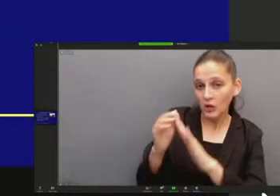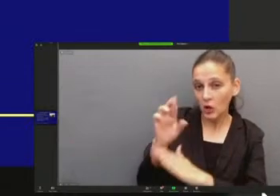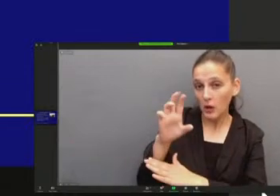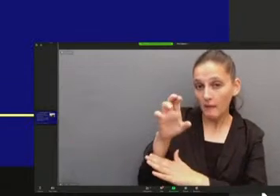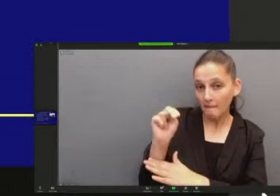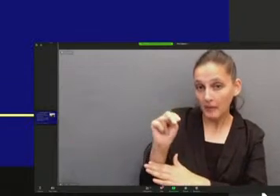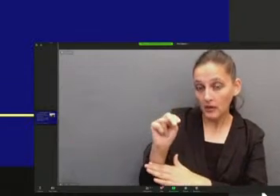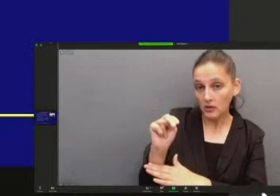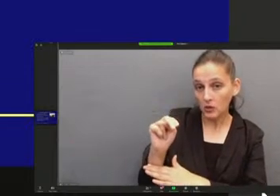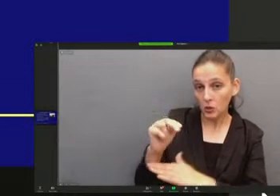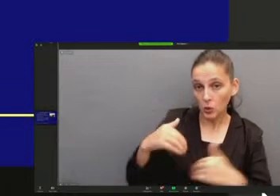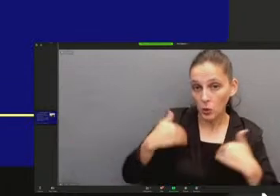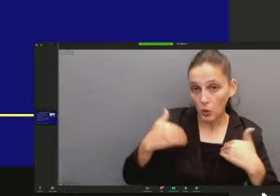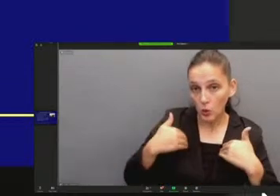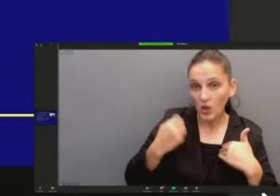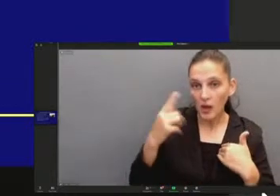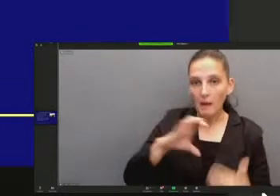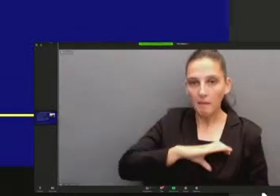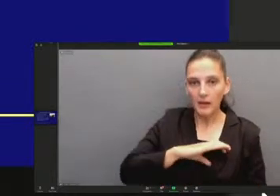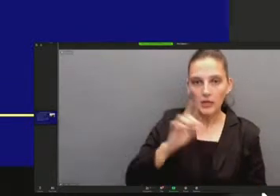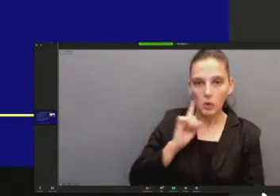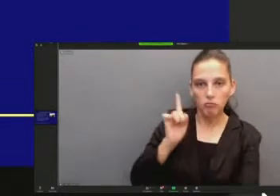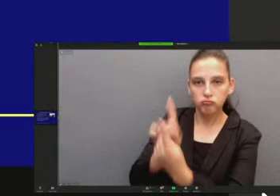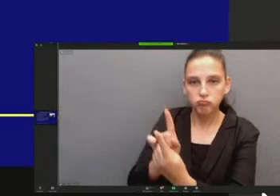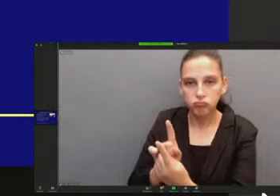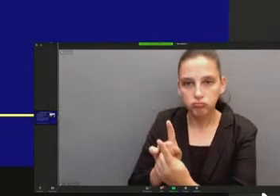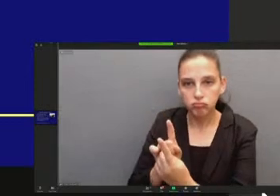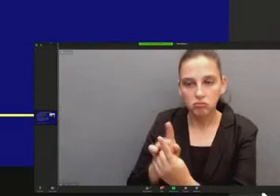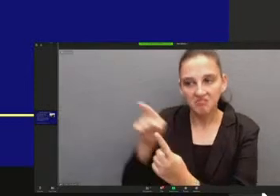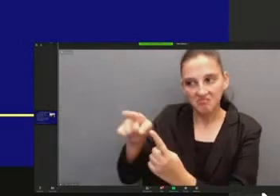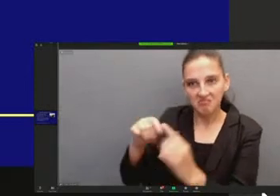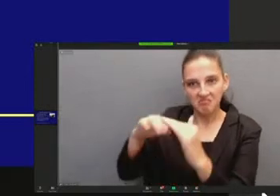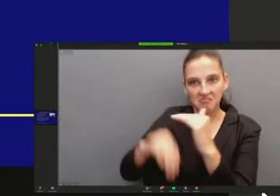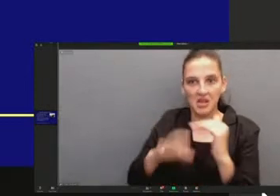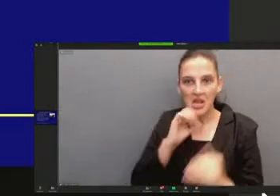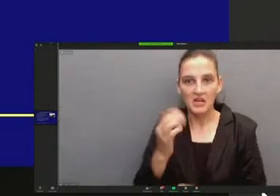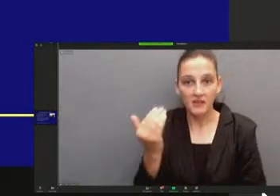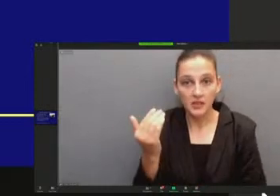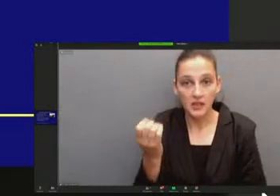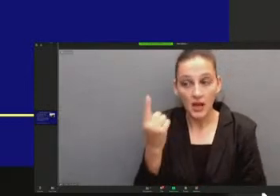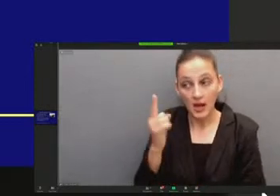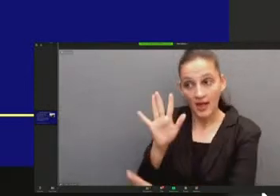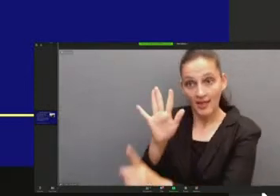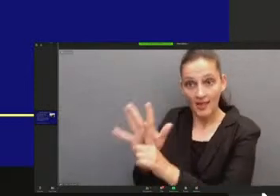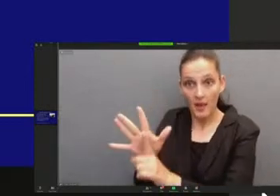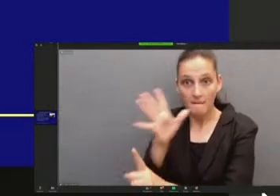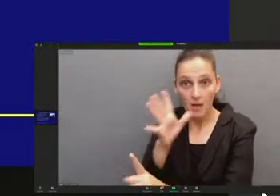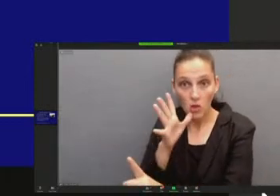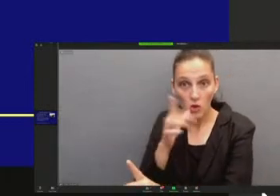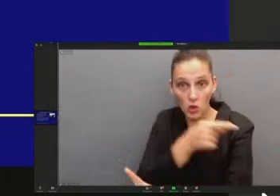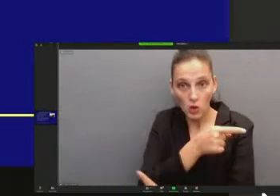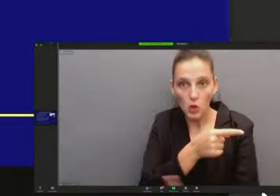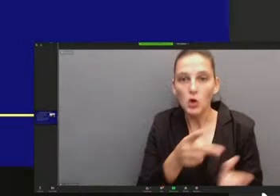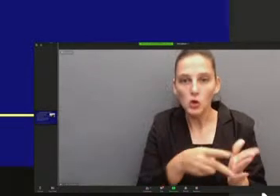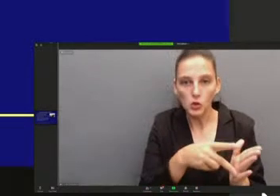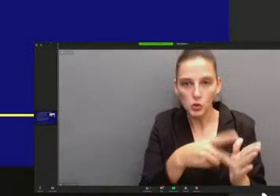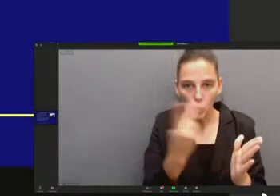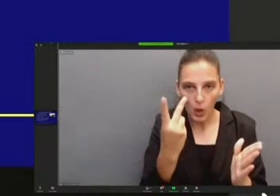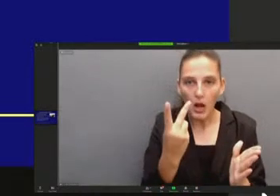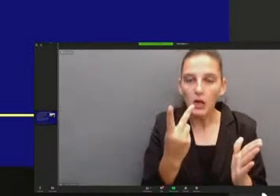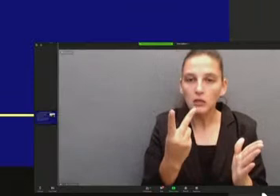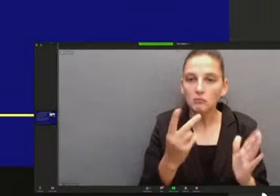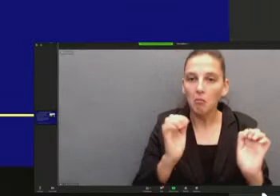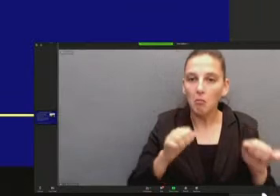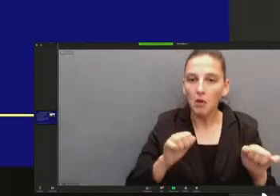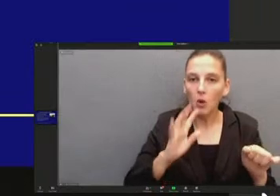by the age of 15. And that mothers of these youth who were stopped were twice as likely to report